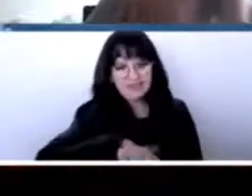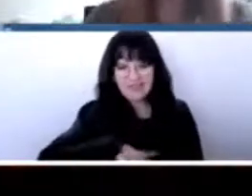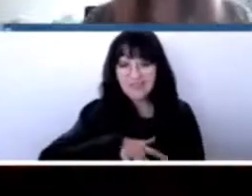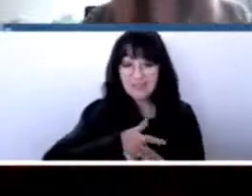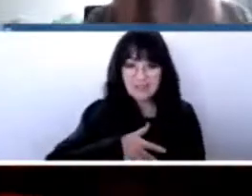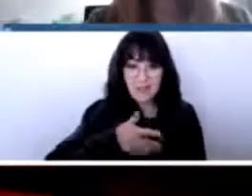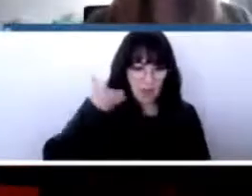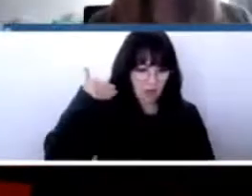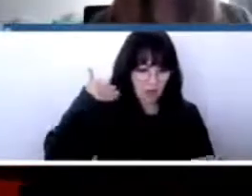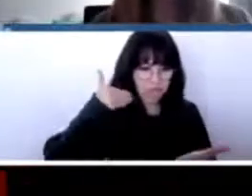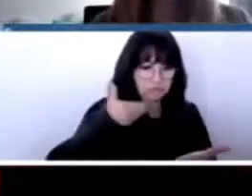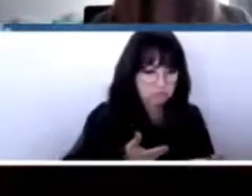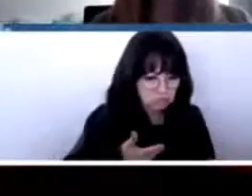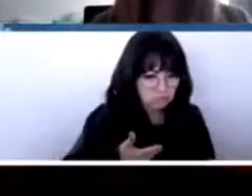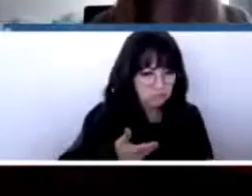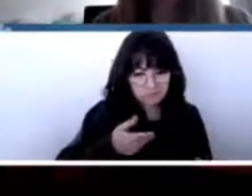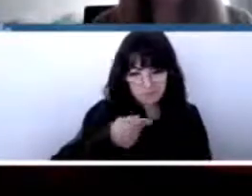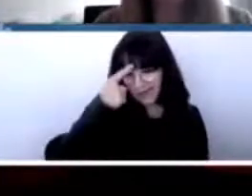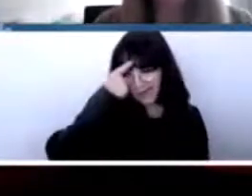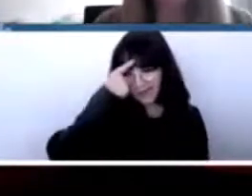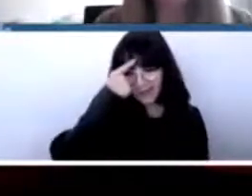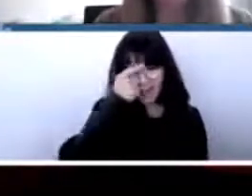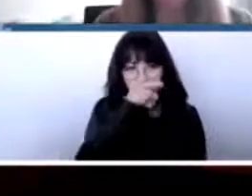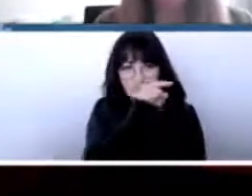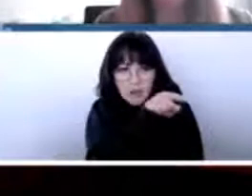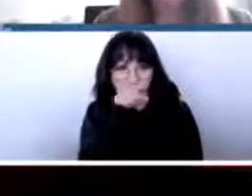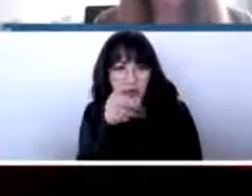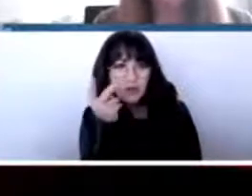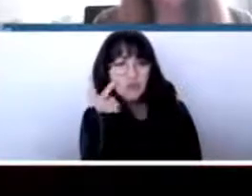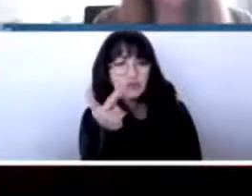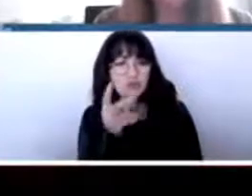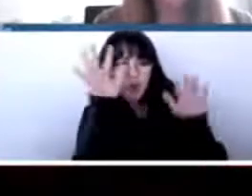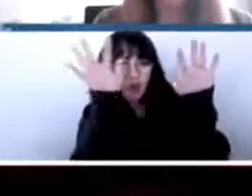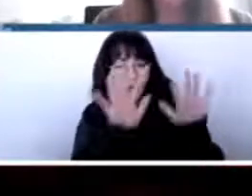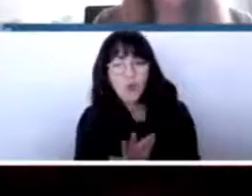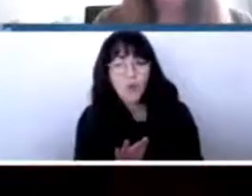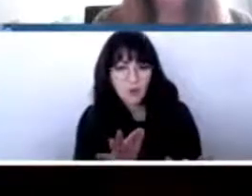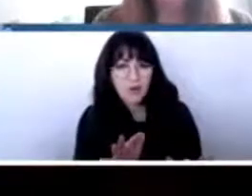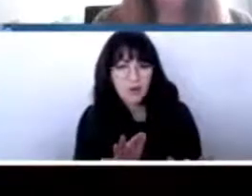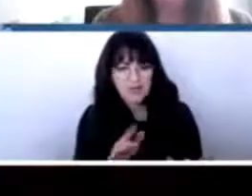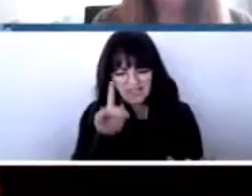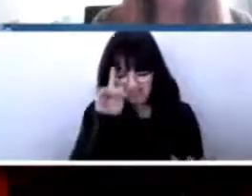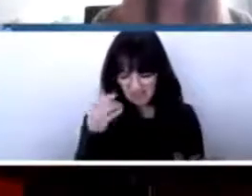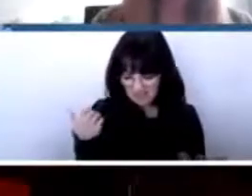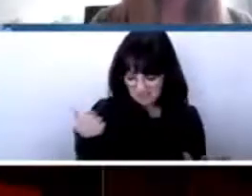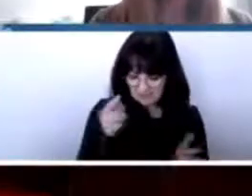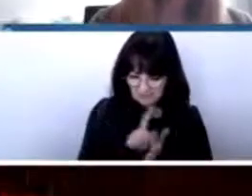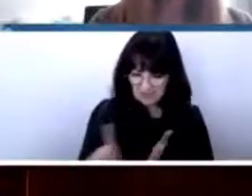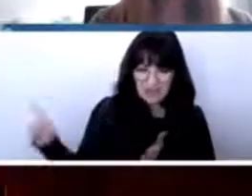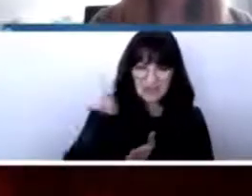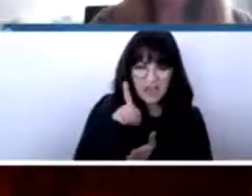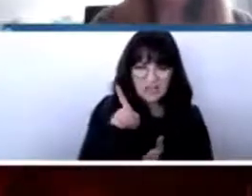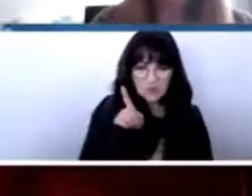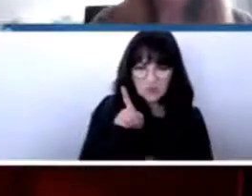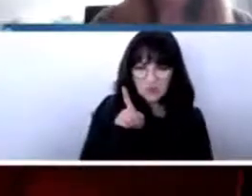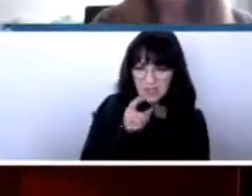storm. I think there was one or two models that towards the end of last week kind of